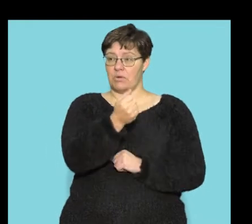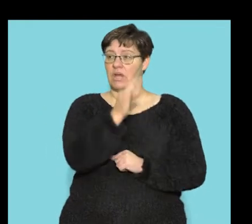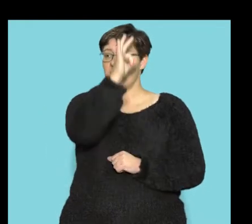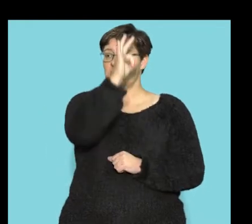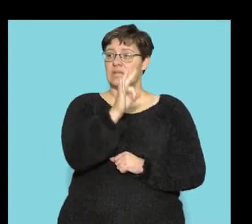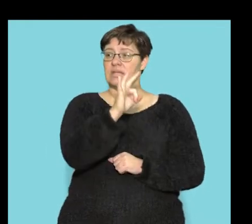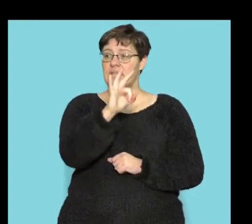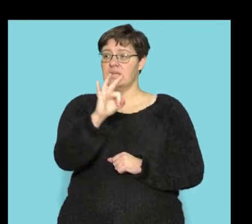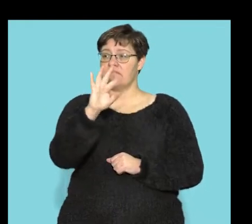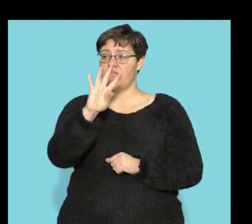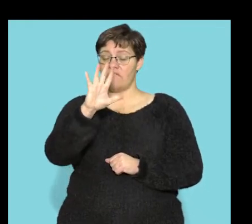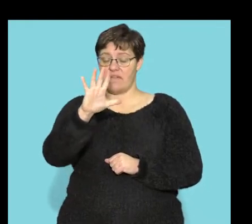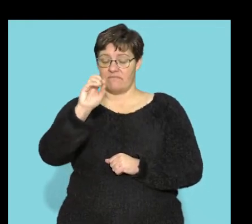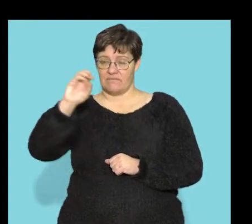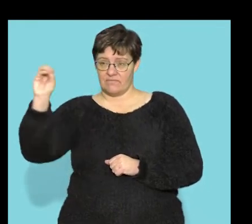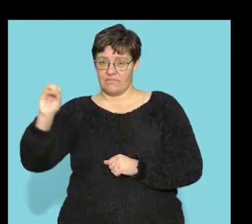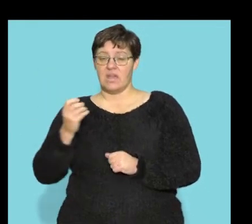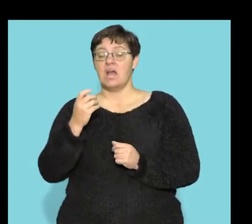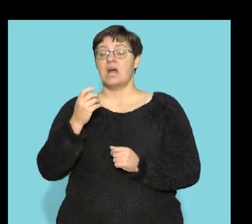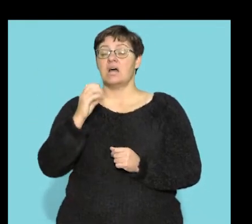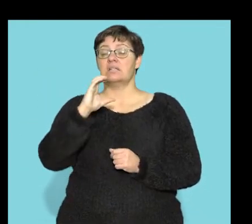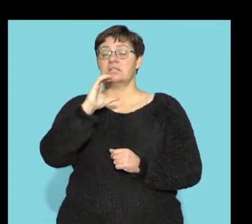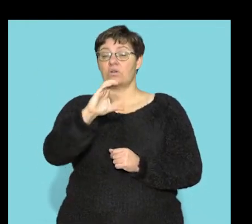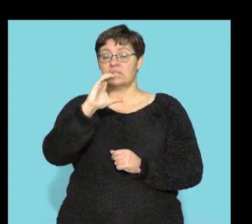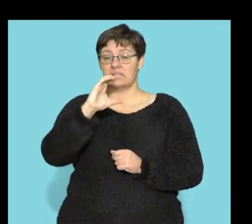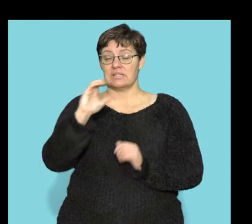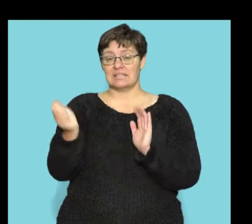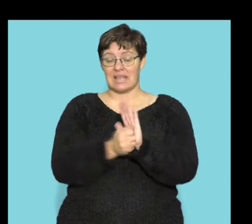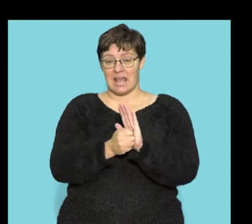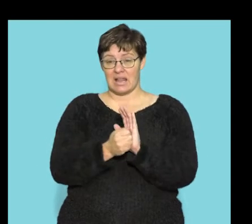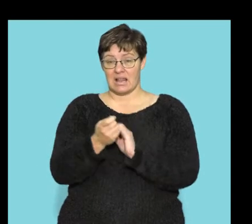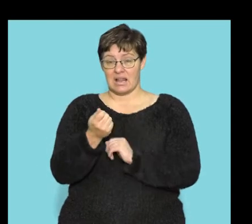of 3,345 and my cost of sales figure of